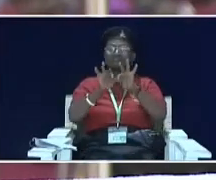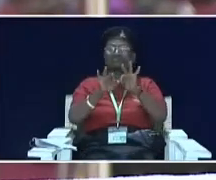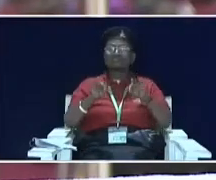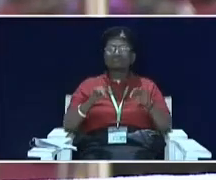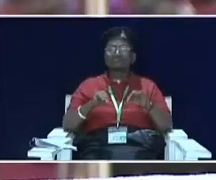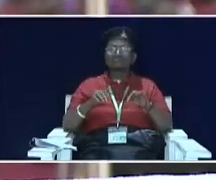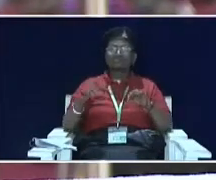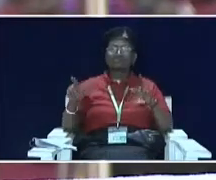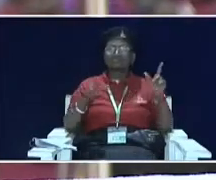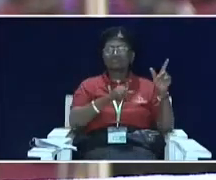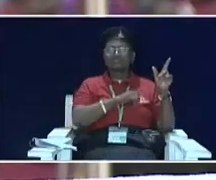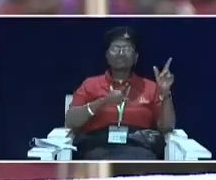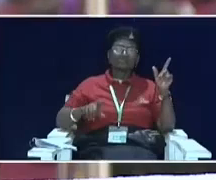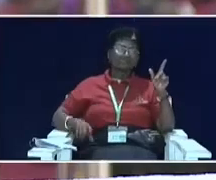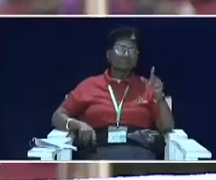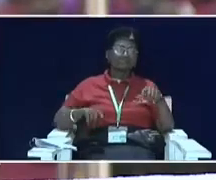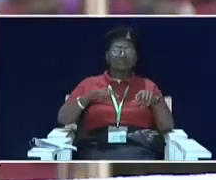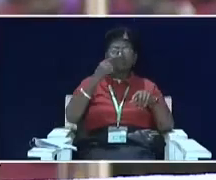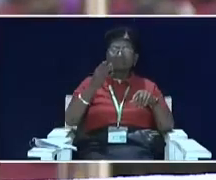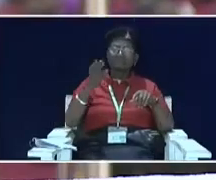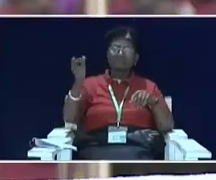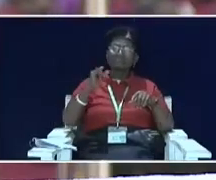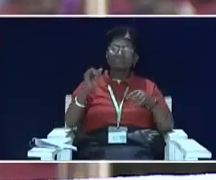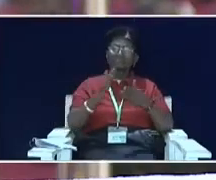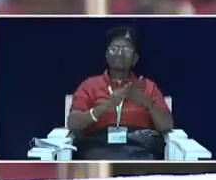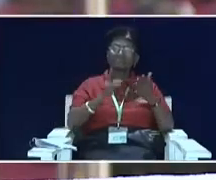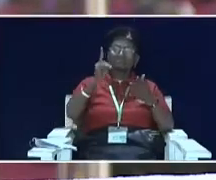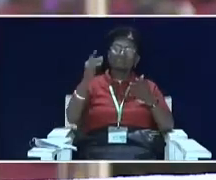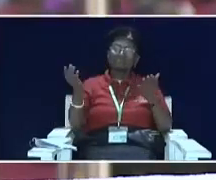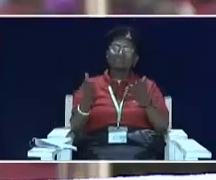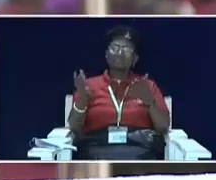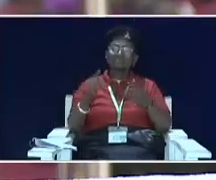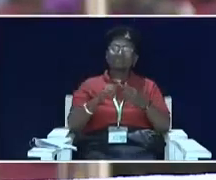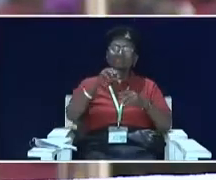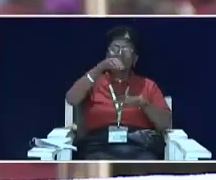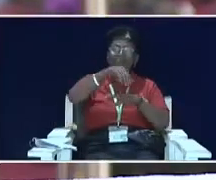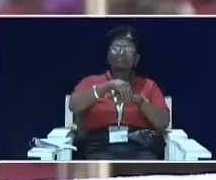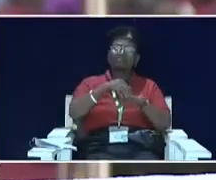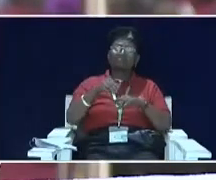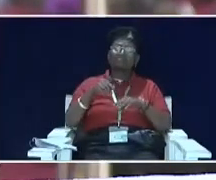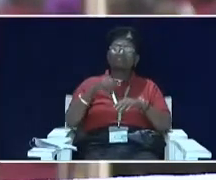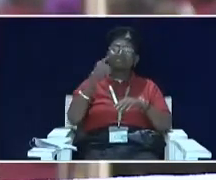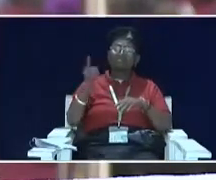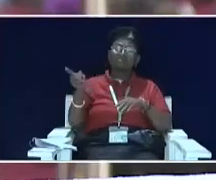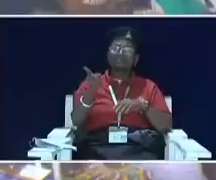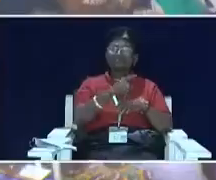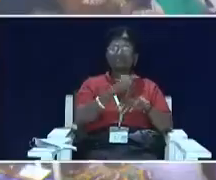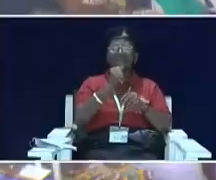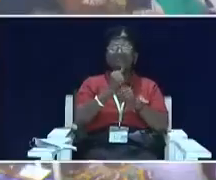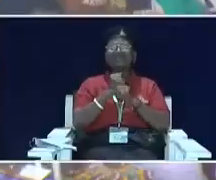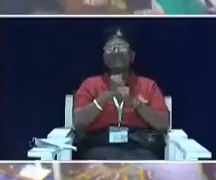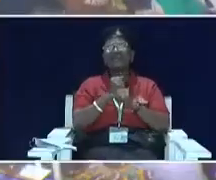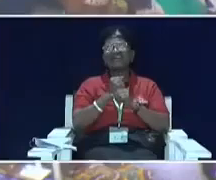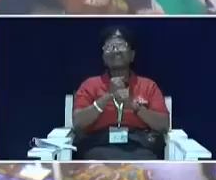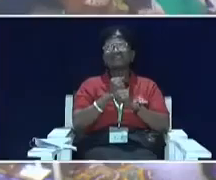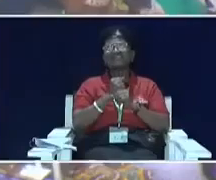The Lord said, there's someone here tonight. He said, you will receive the grace to be humble.